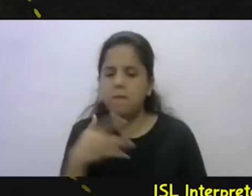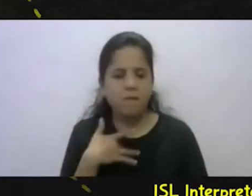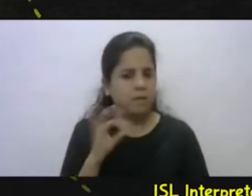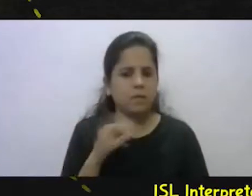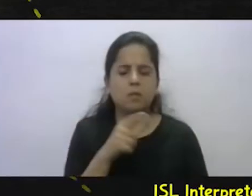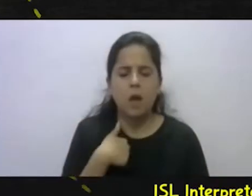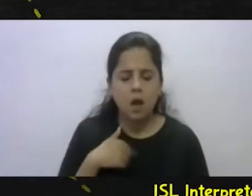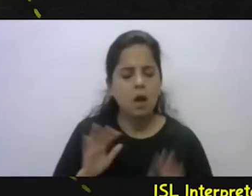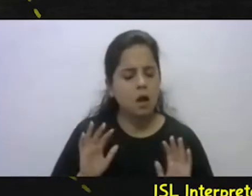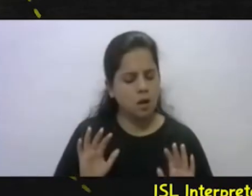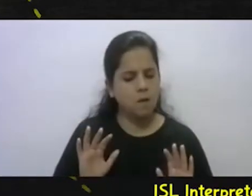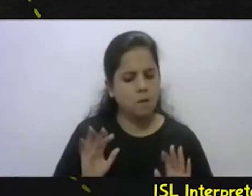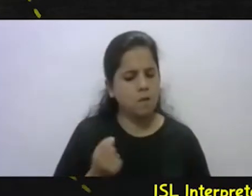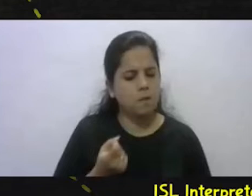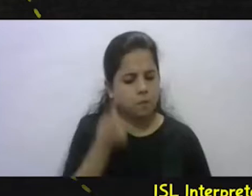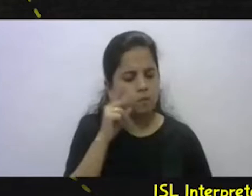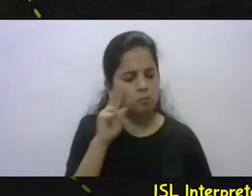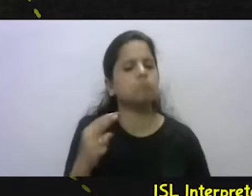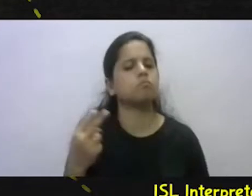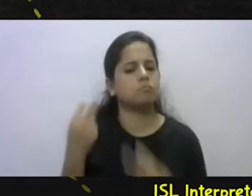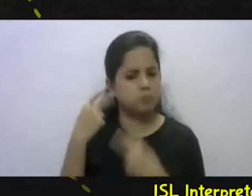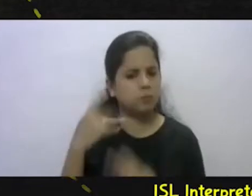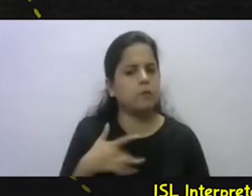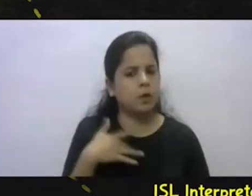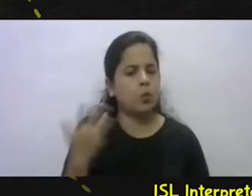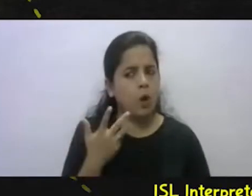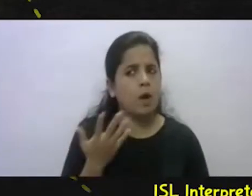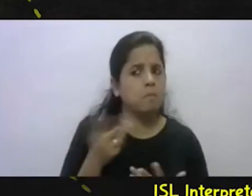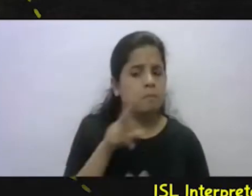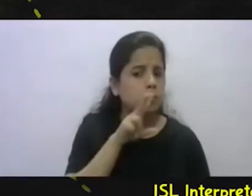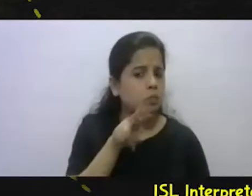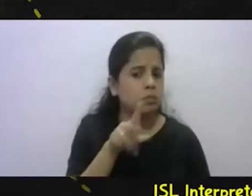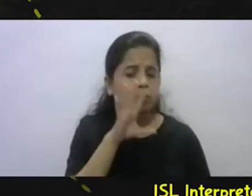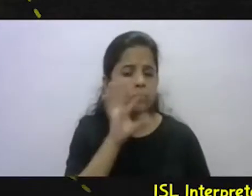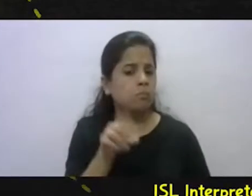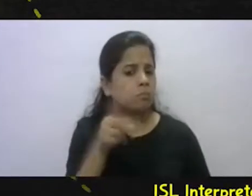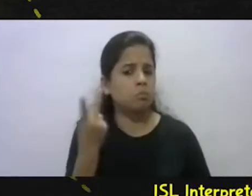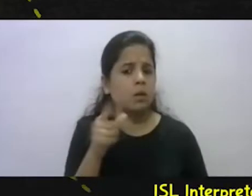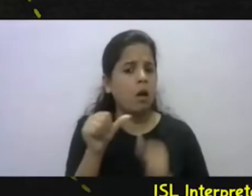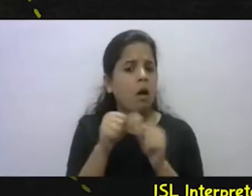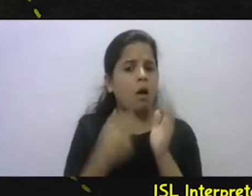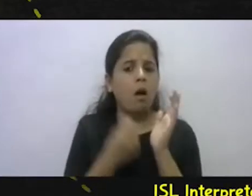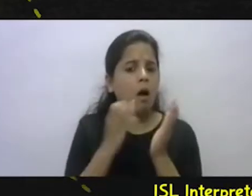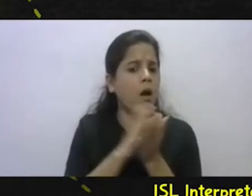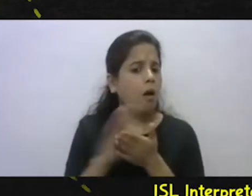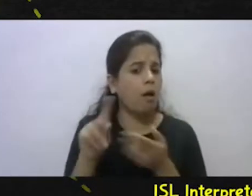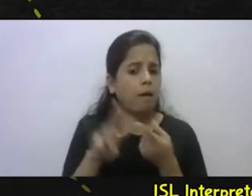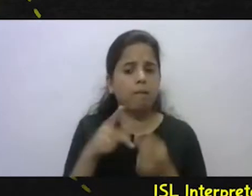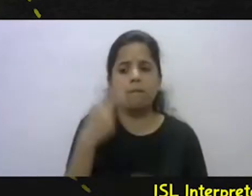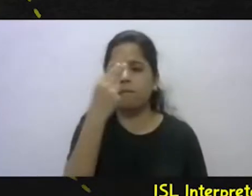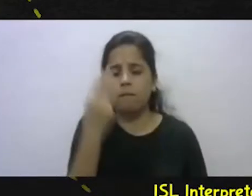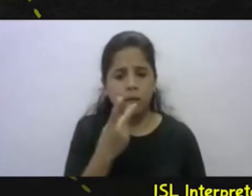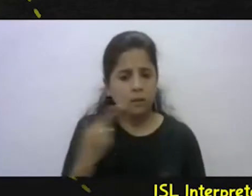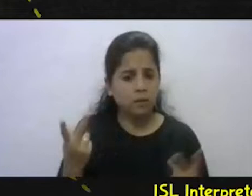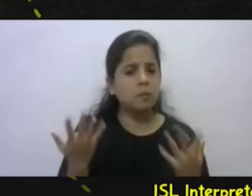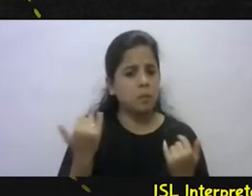a pause to actually reflect what archiving means, and maybe to also, so this is some work that